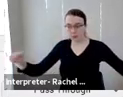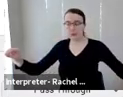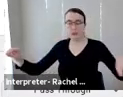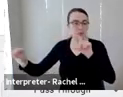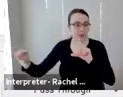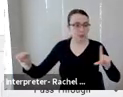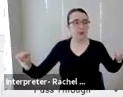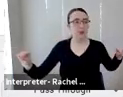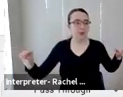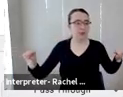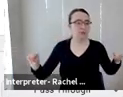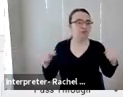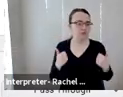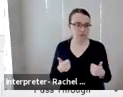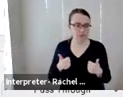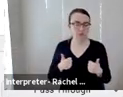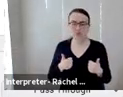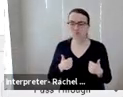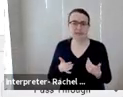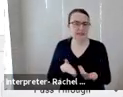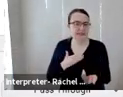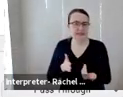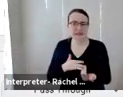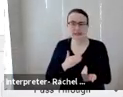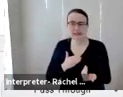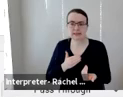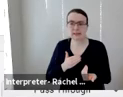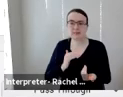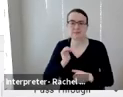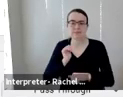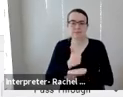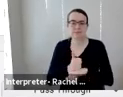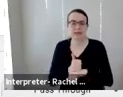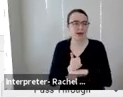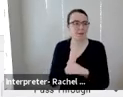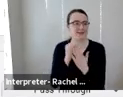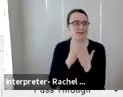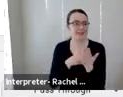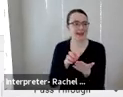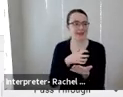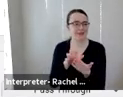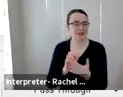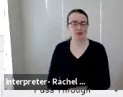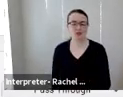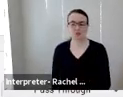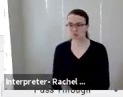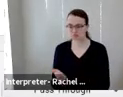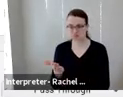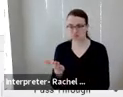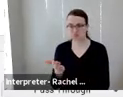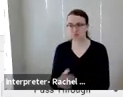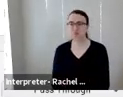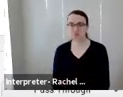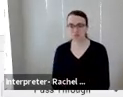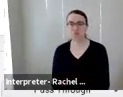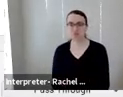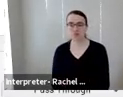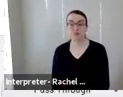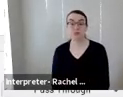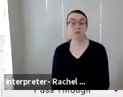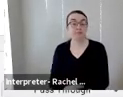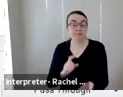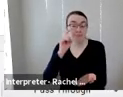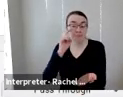then I can quickly lay out one sketch, and that's this sketch here. And if you notice